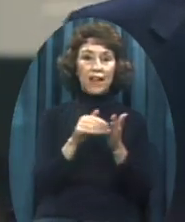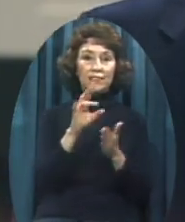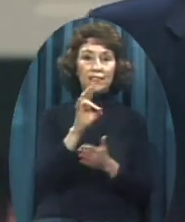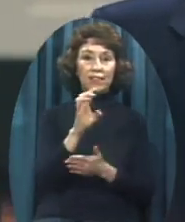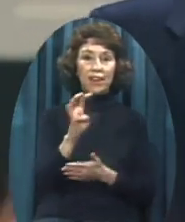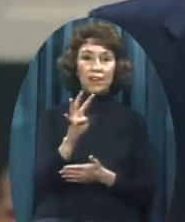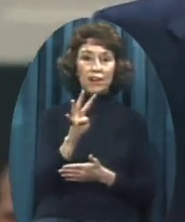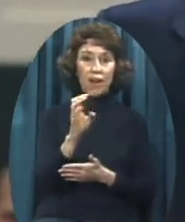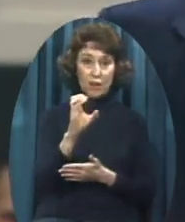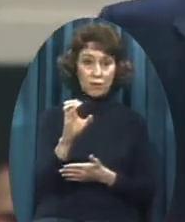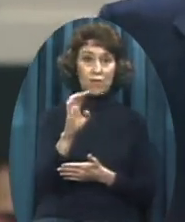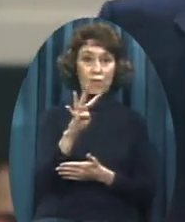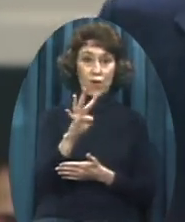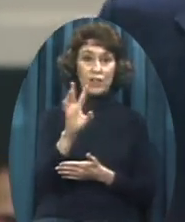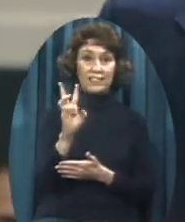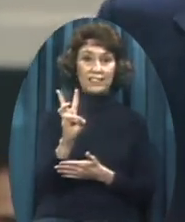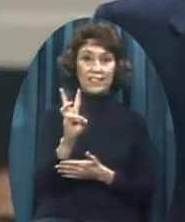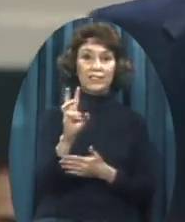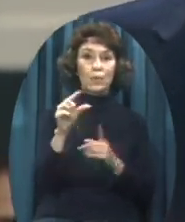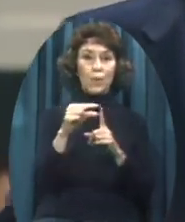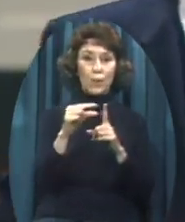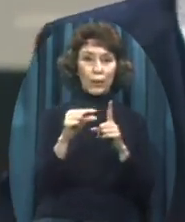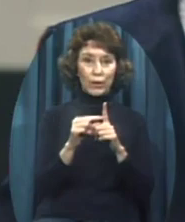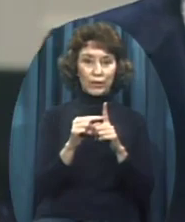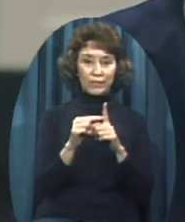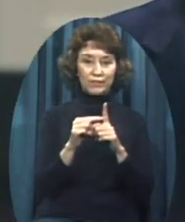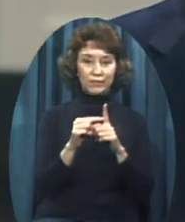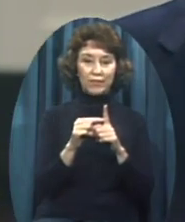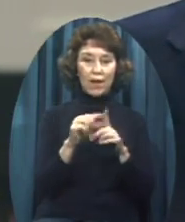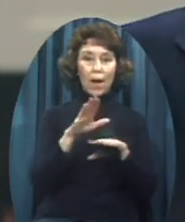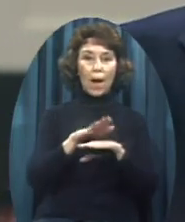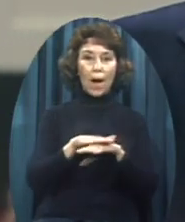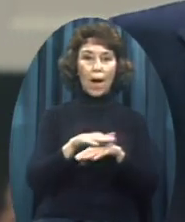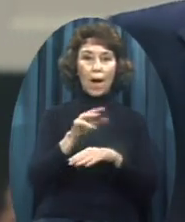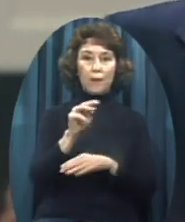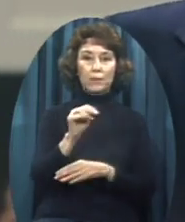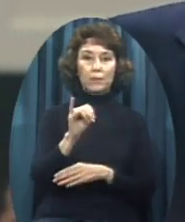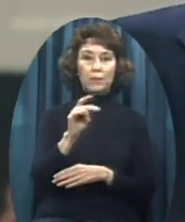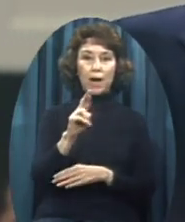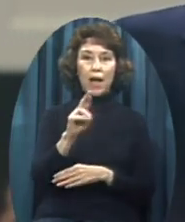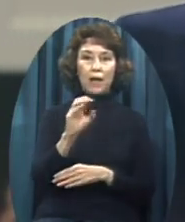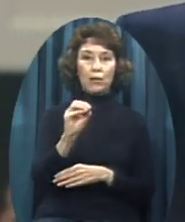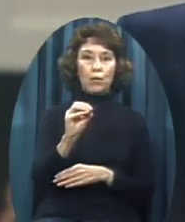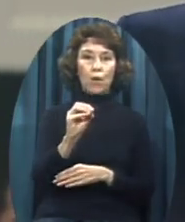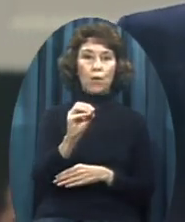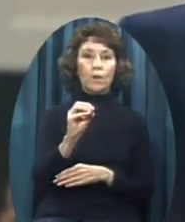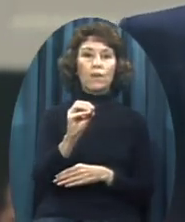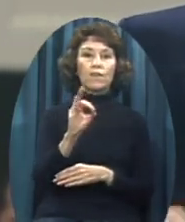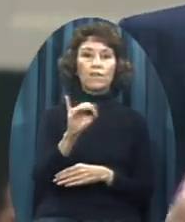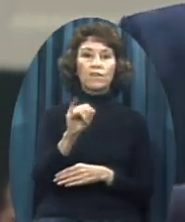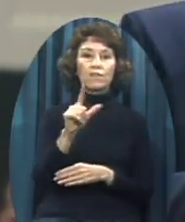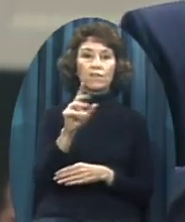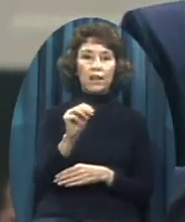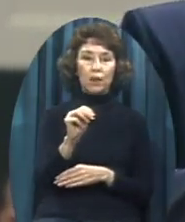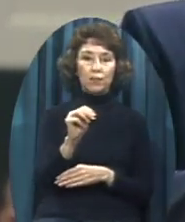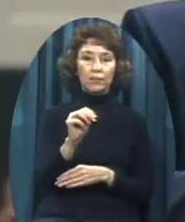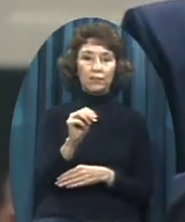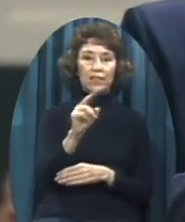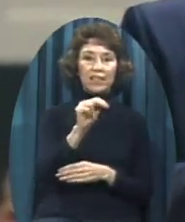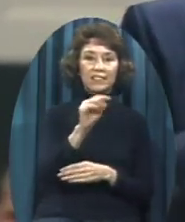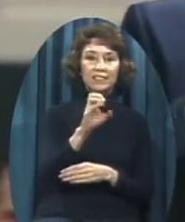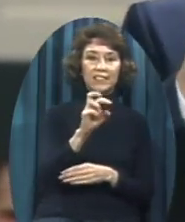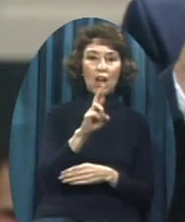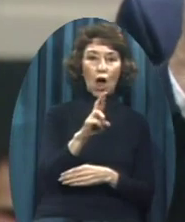773,746 words. It's on microfilm. They call it, NCR calls it microform. And we